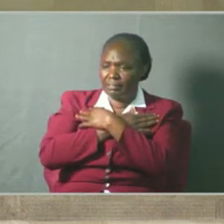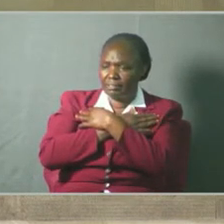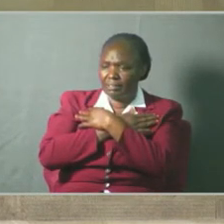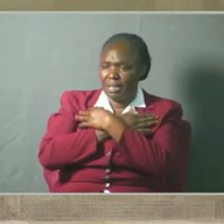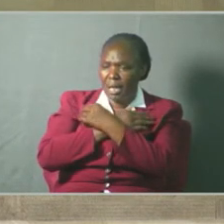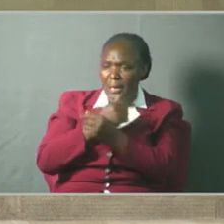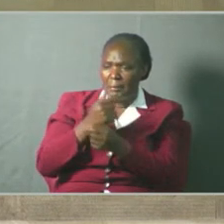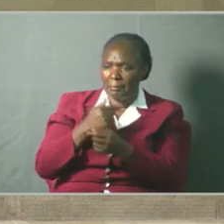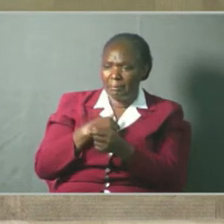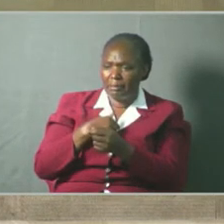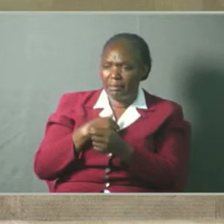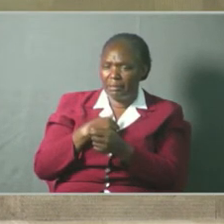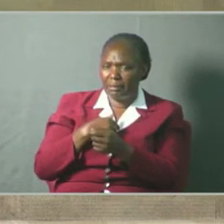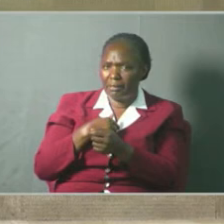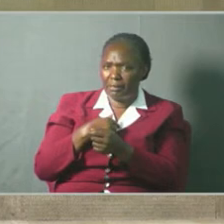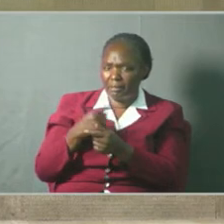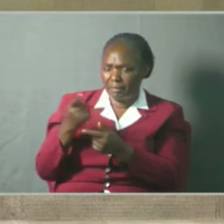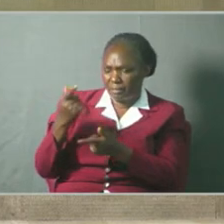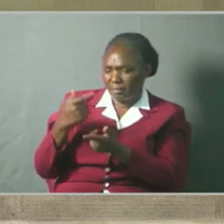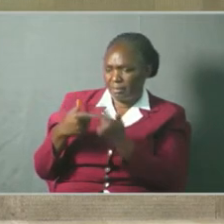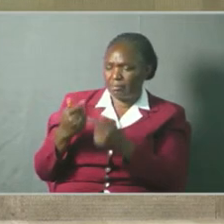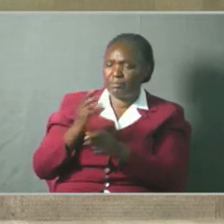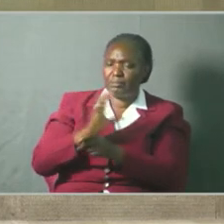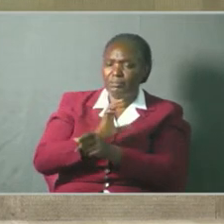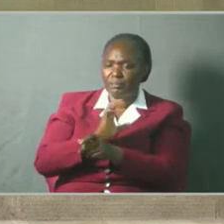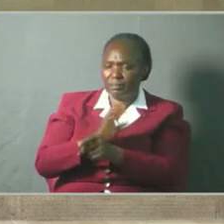I was crying in the church here, I was pain, I don't know what came from.